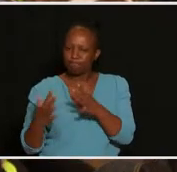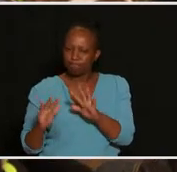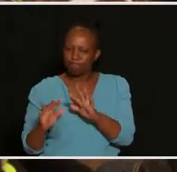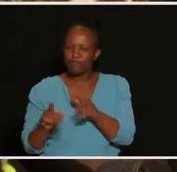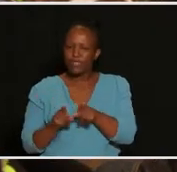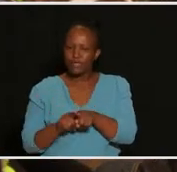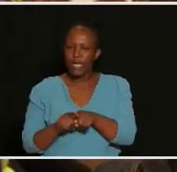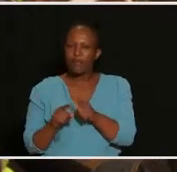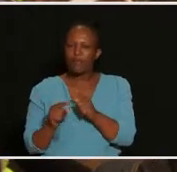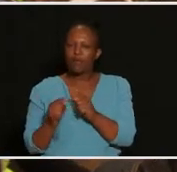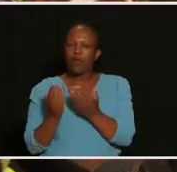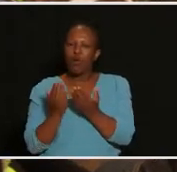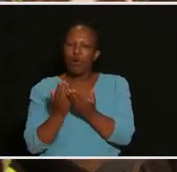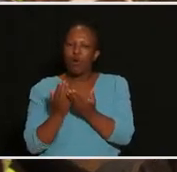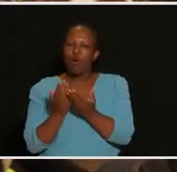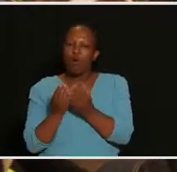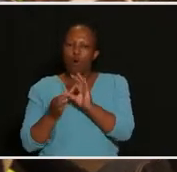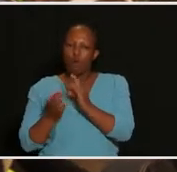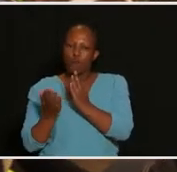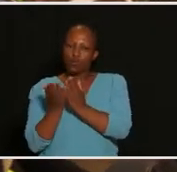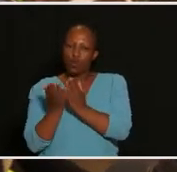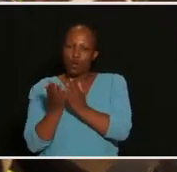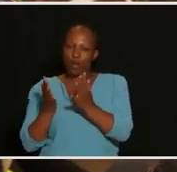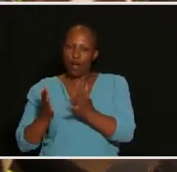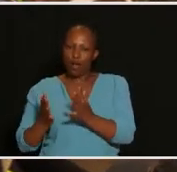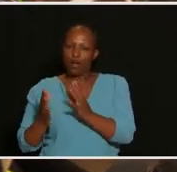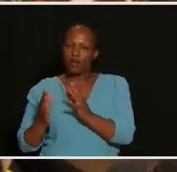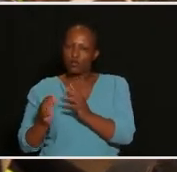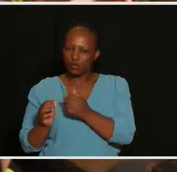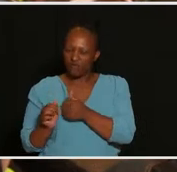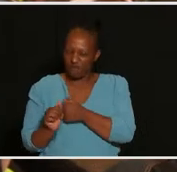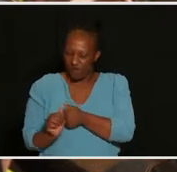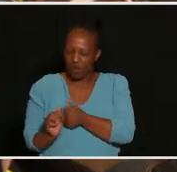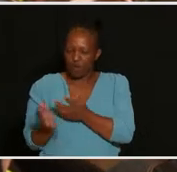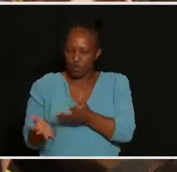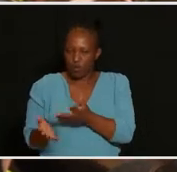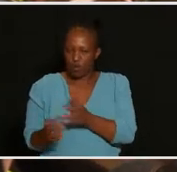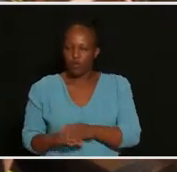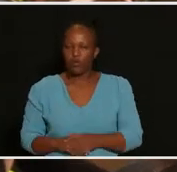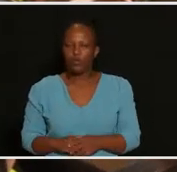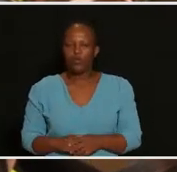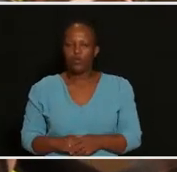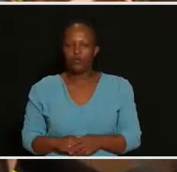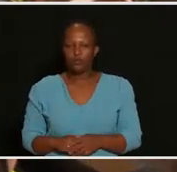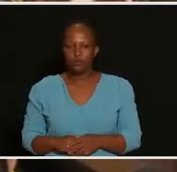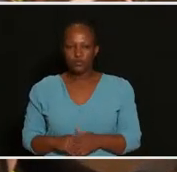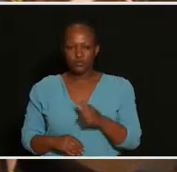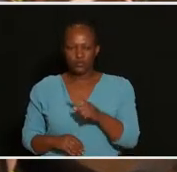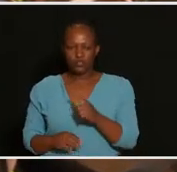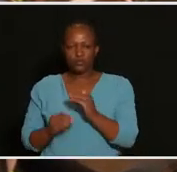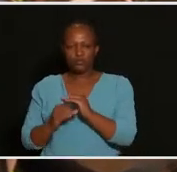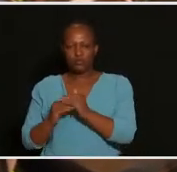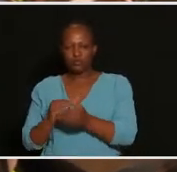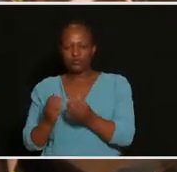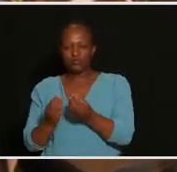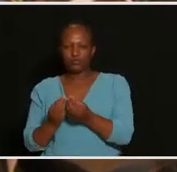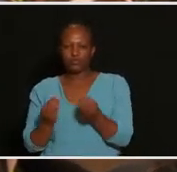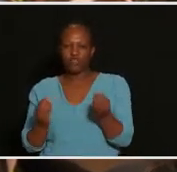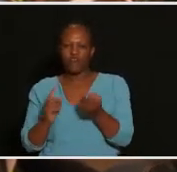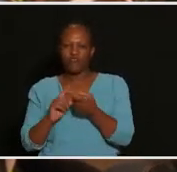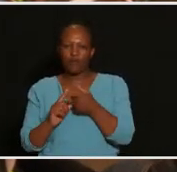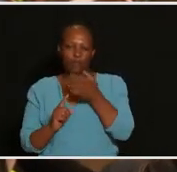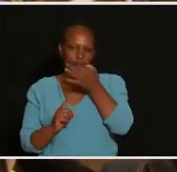the same model that many homeschoolers follow homeschooling protects children from bullies and abuses